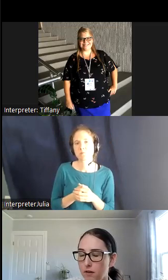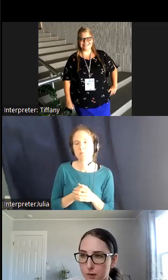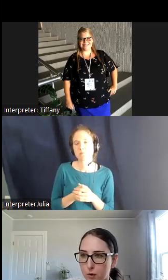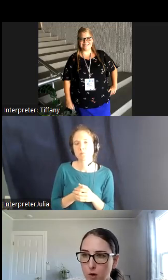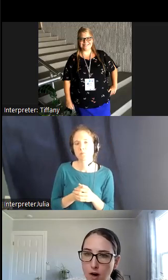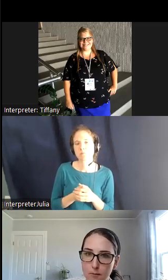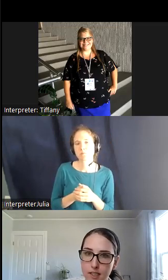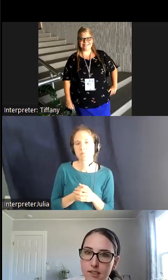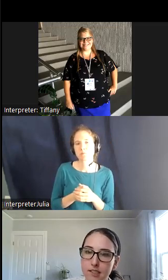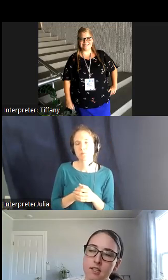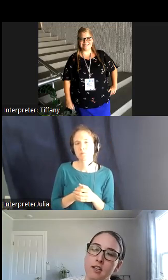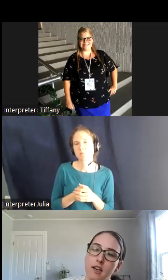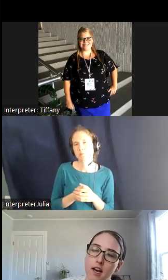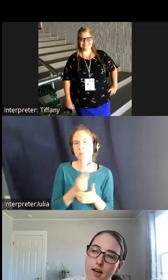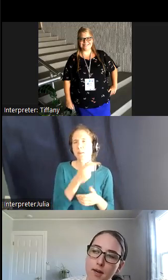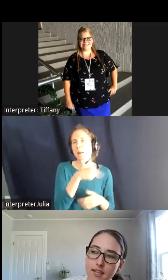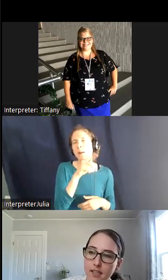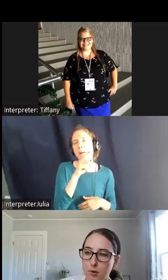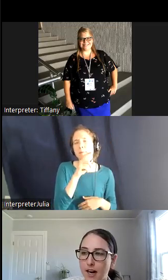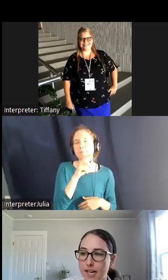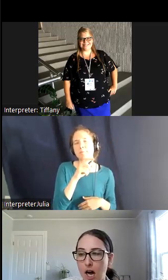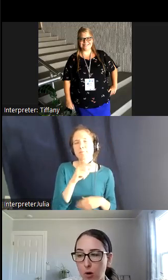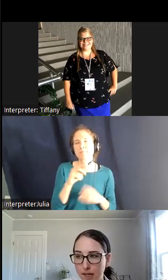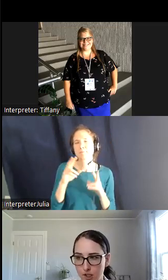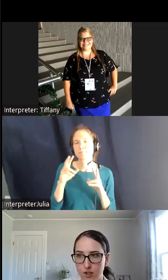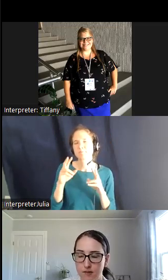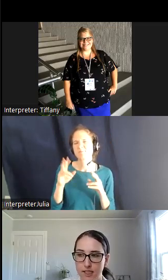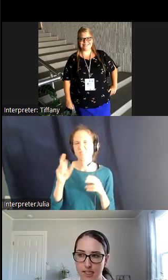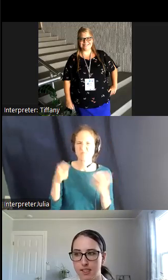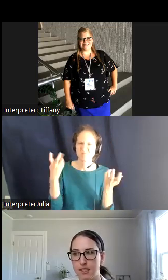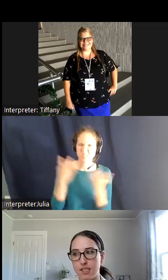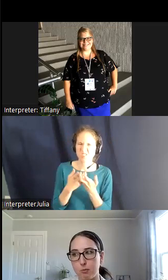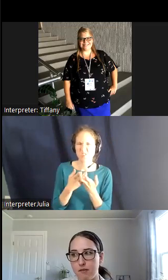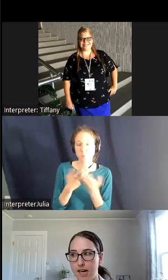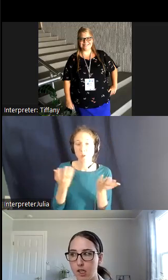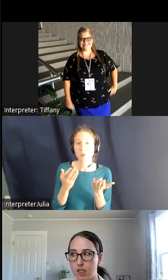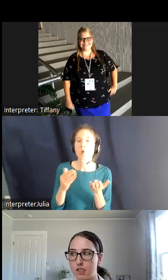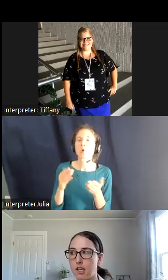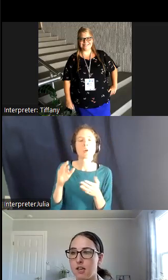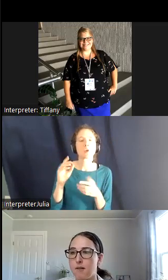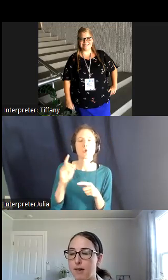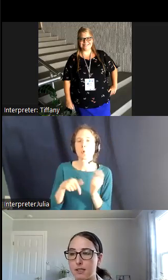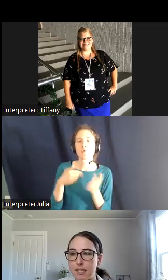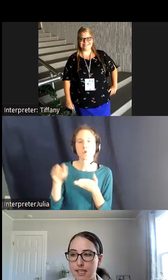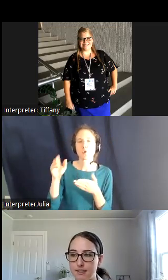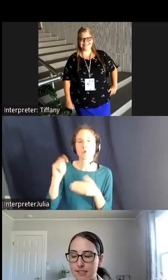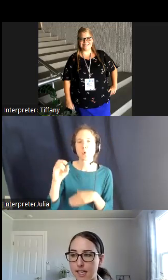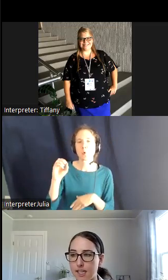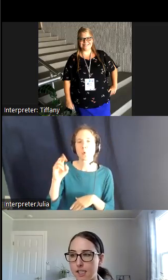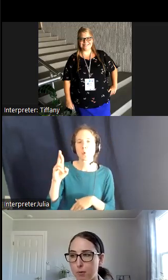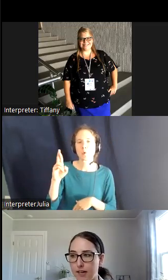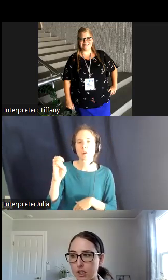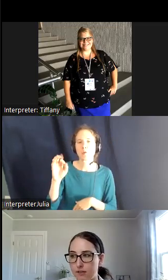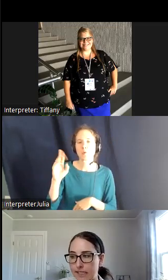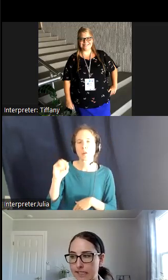the no refusal requirements. And then if providing outpatient services, essential providers must be